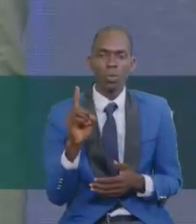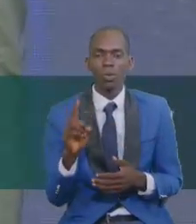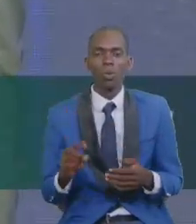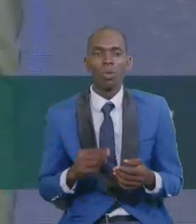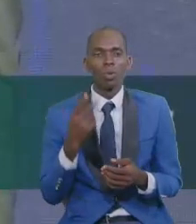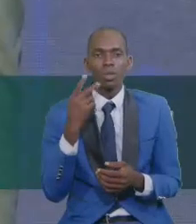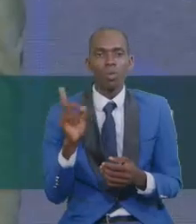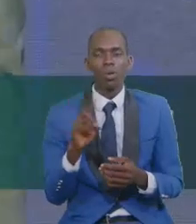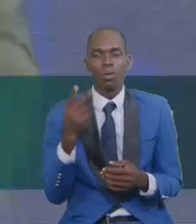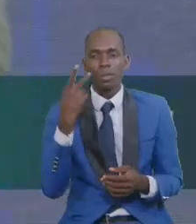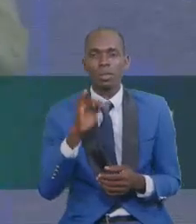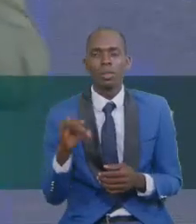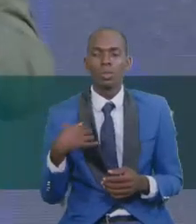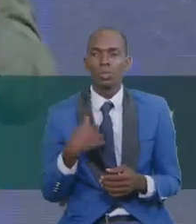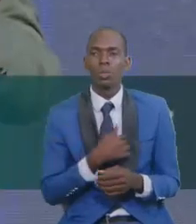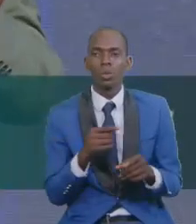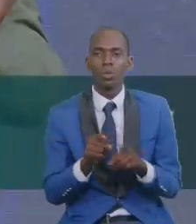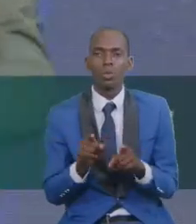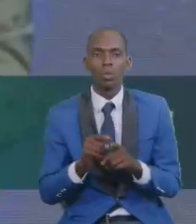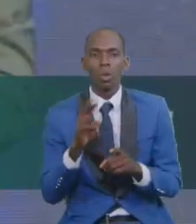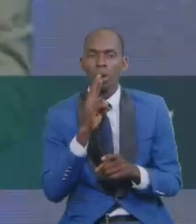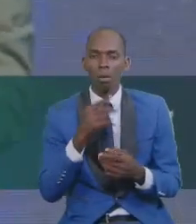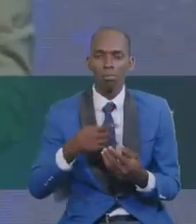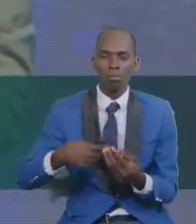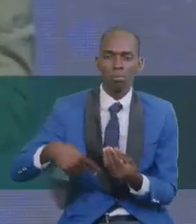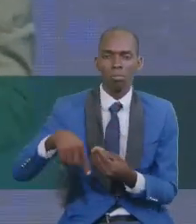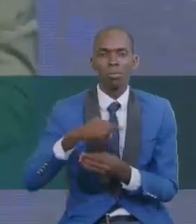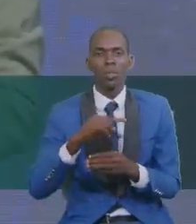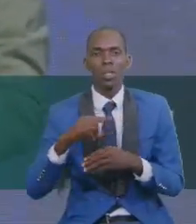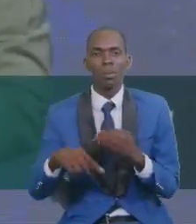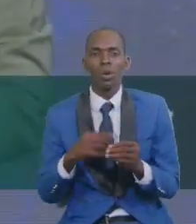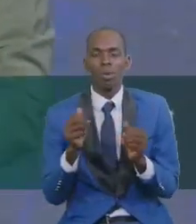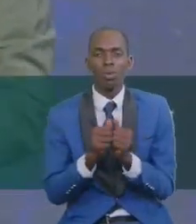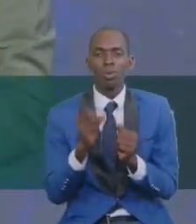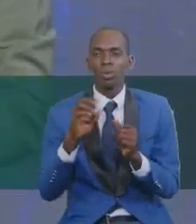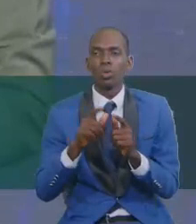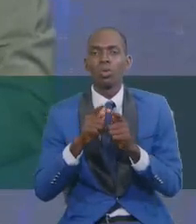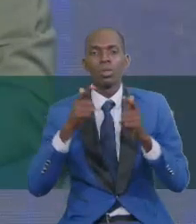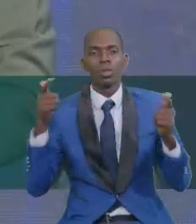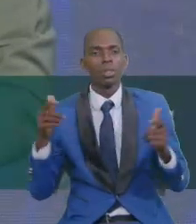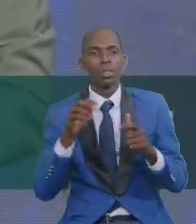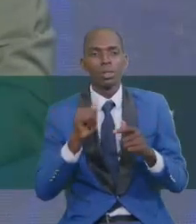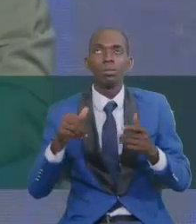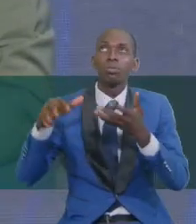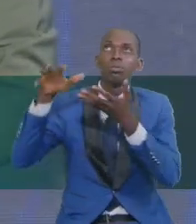are compassed about with so great a cloud of witnesses.